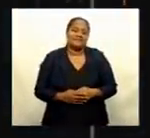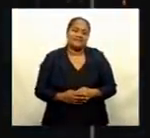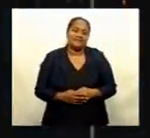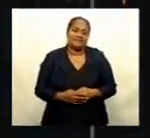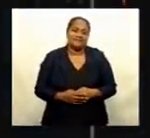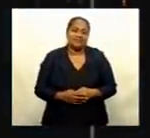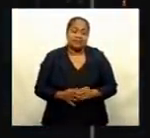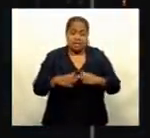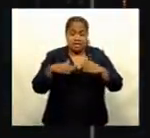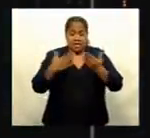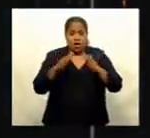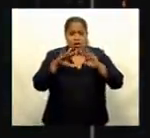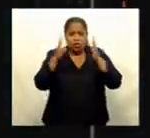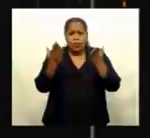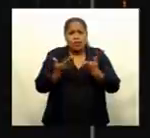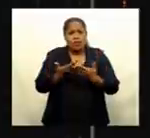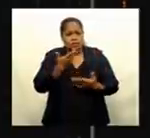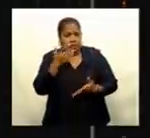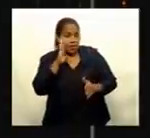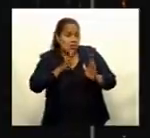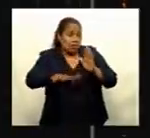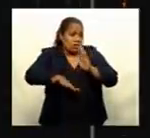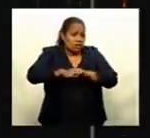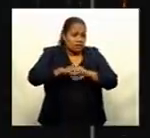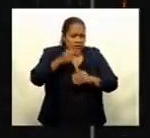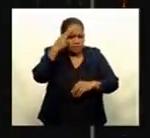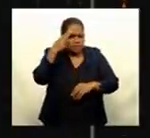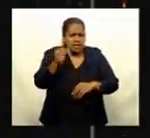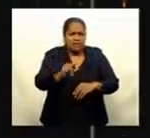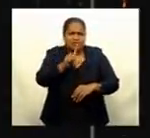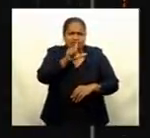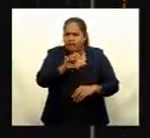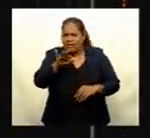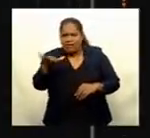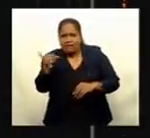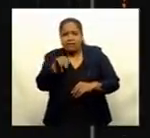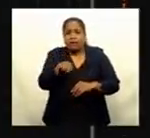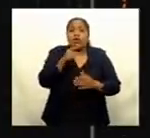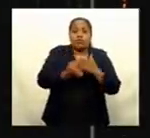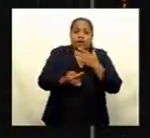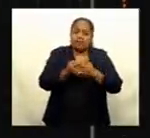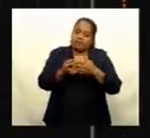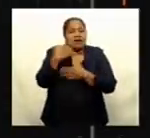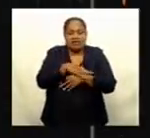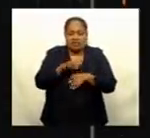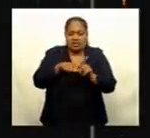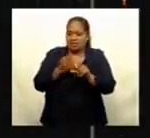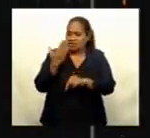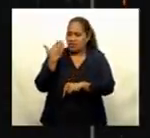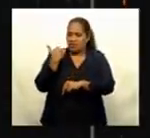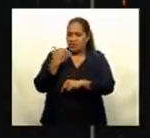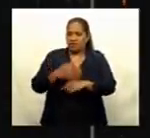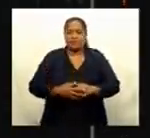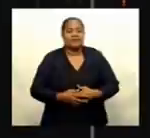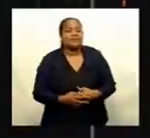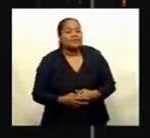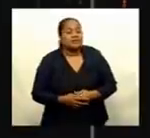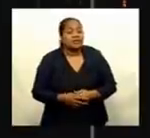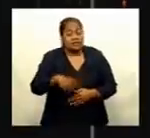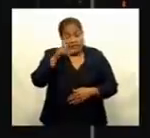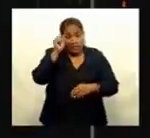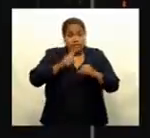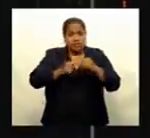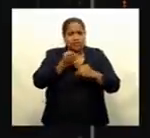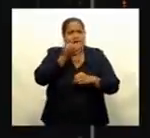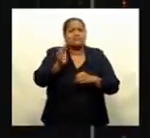And on to the world of the weird and the wonderful. His name is Chala, and he's being released back into the wild. And in Fijian Pulse, we ask, what's